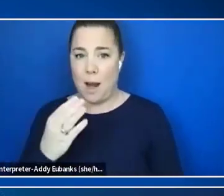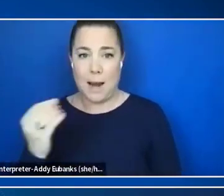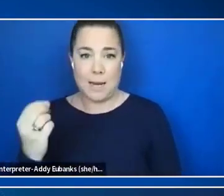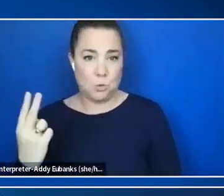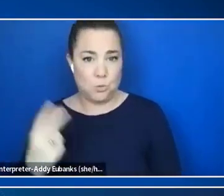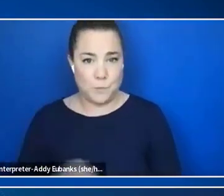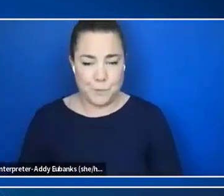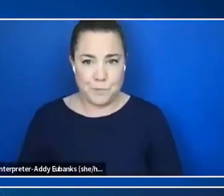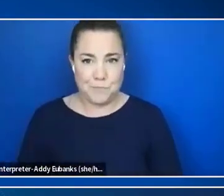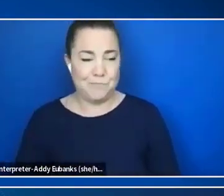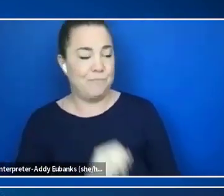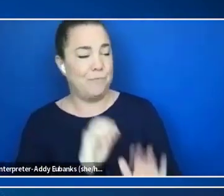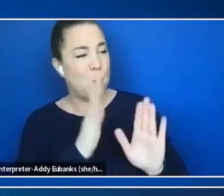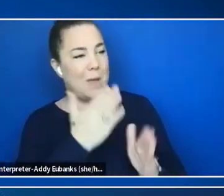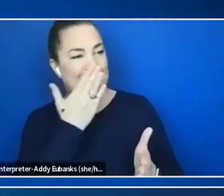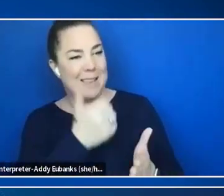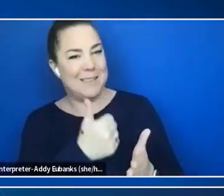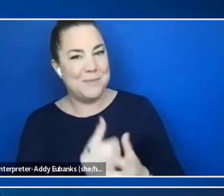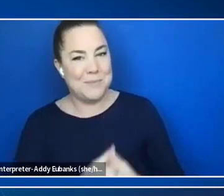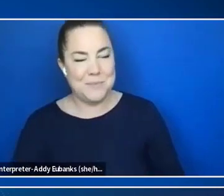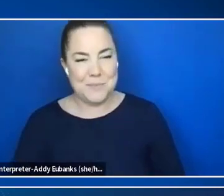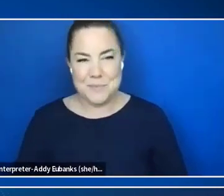Great, thank you.